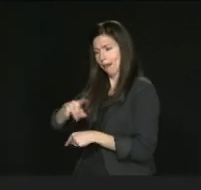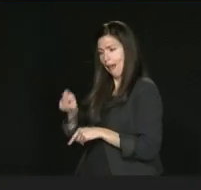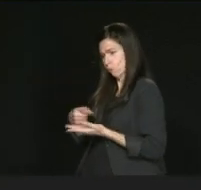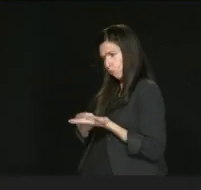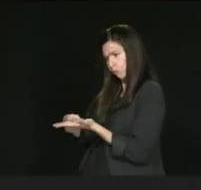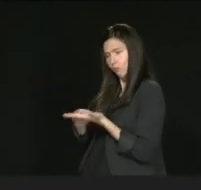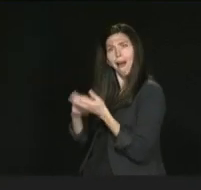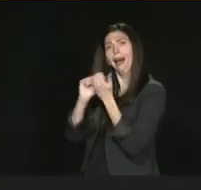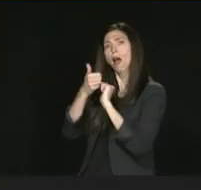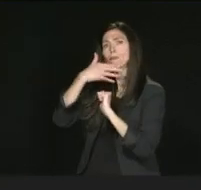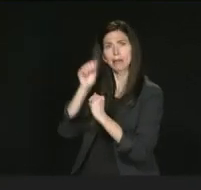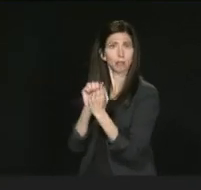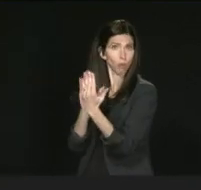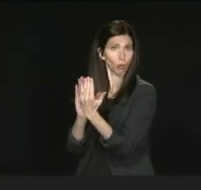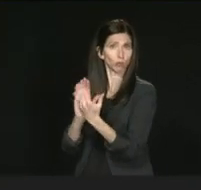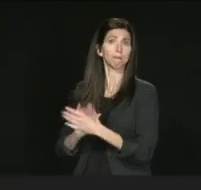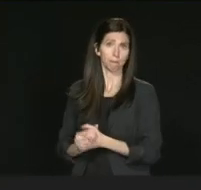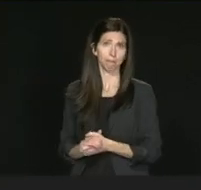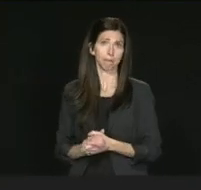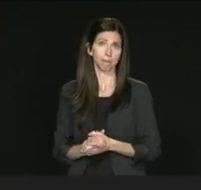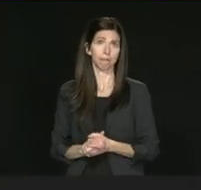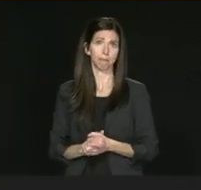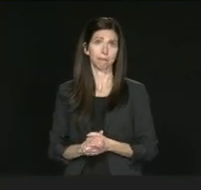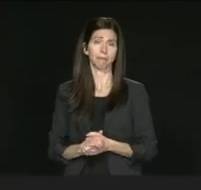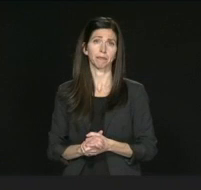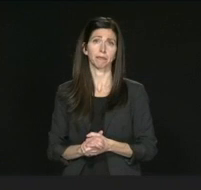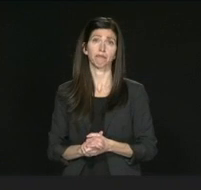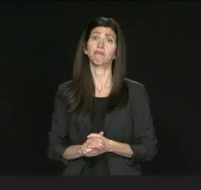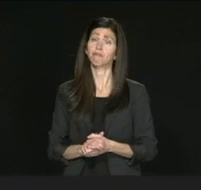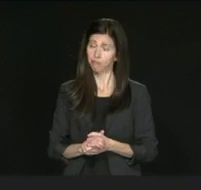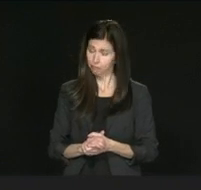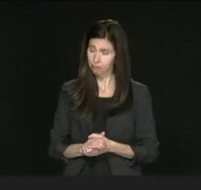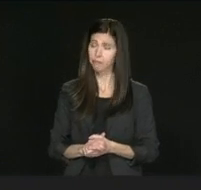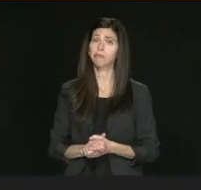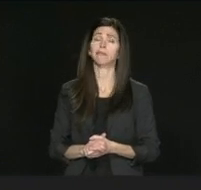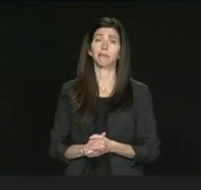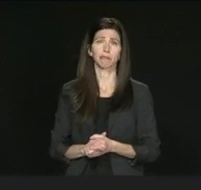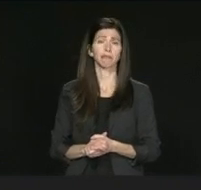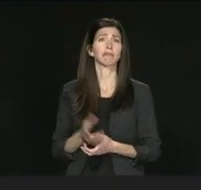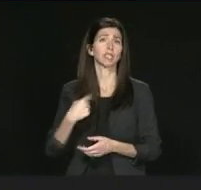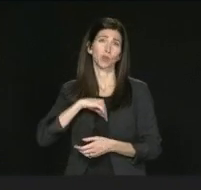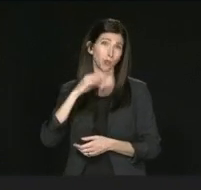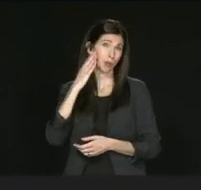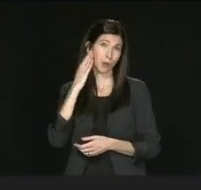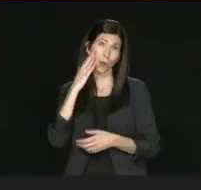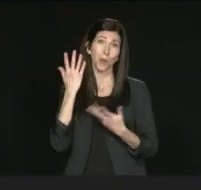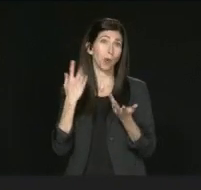We know how important it is that these collaborative processes, when new staff comes in,